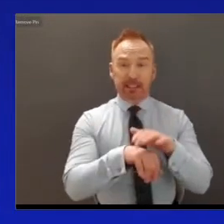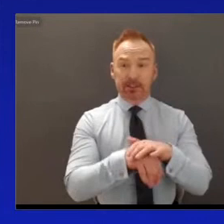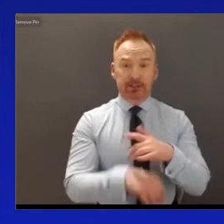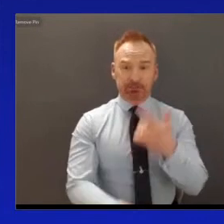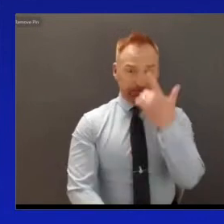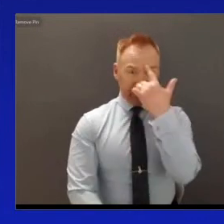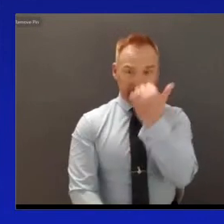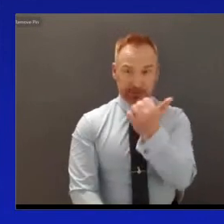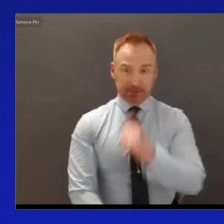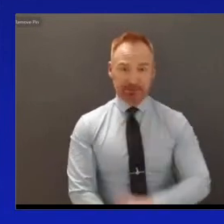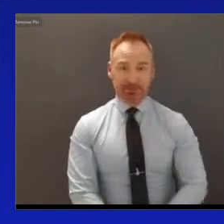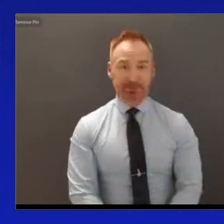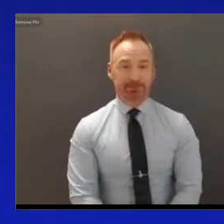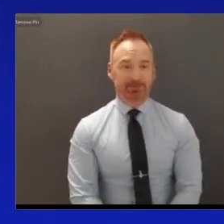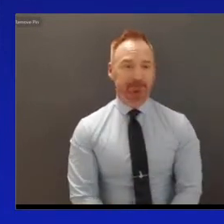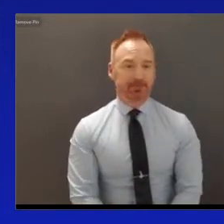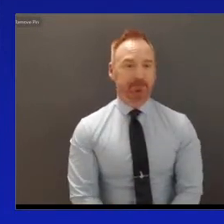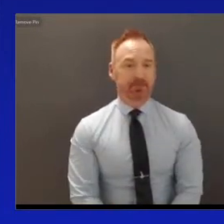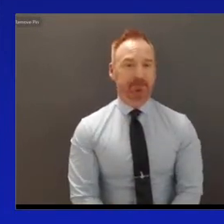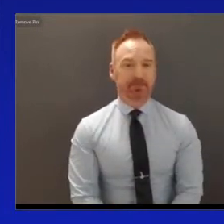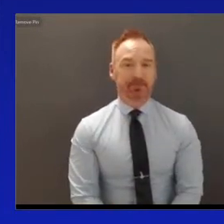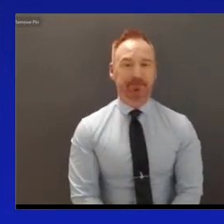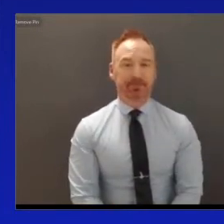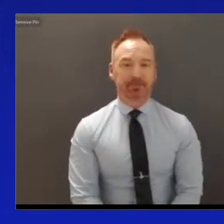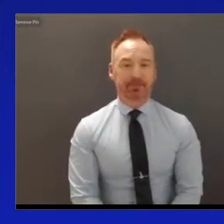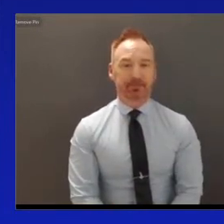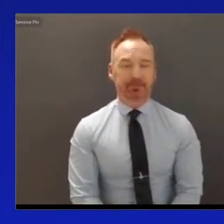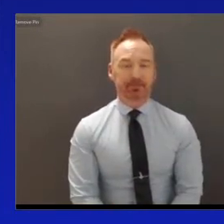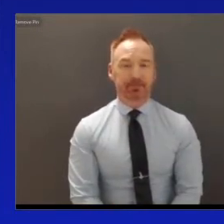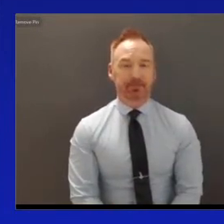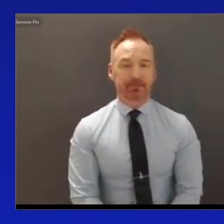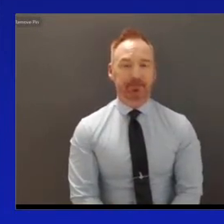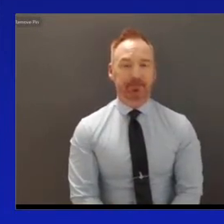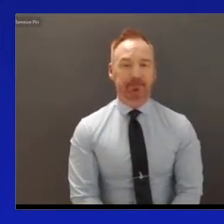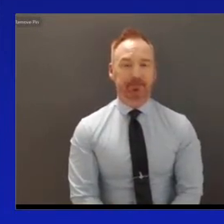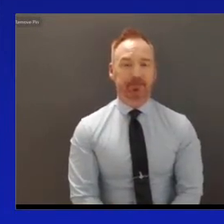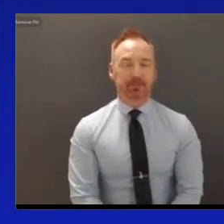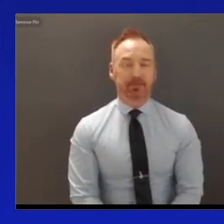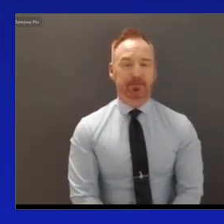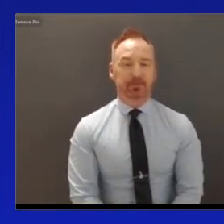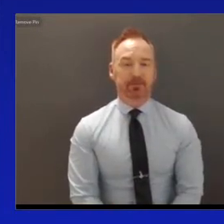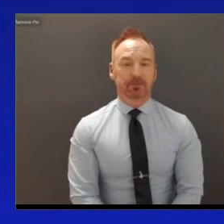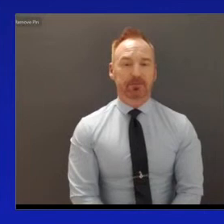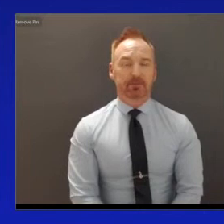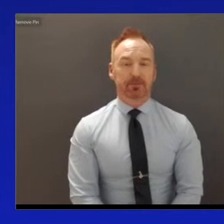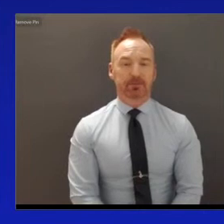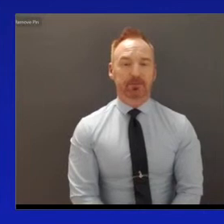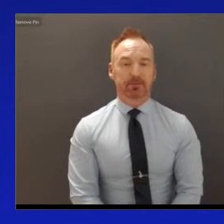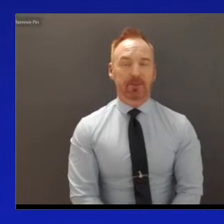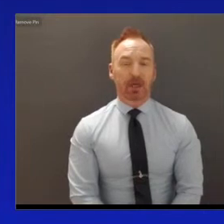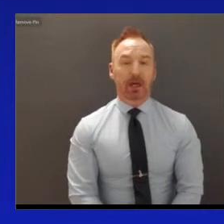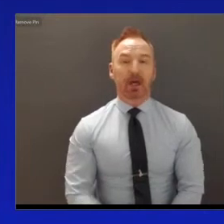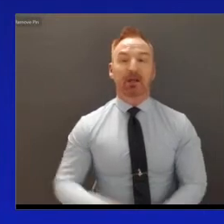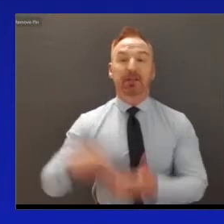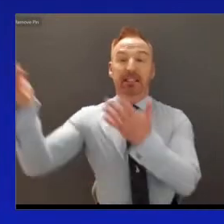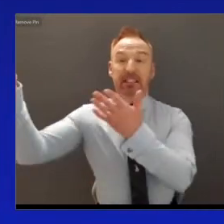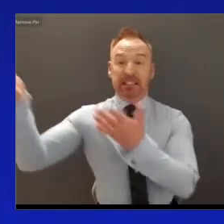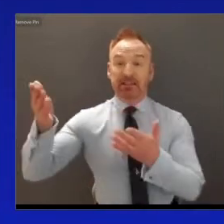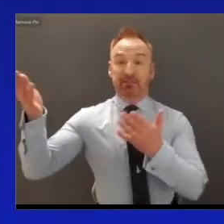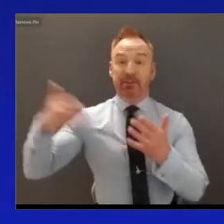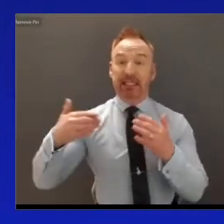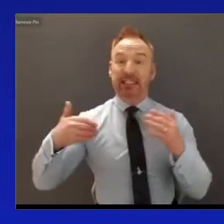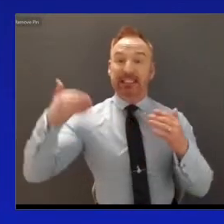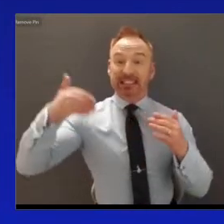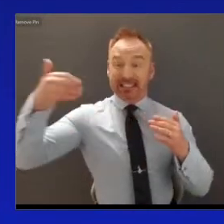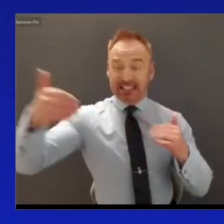a stop in Pfizer vaccine, and perhaps in the next couple of deliveries as well, maybe diminished, the first task that we had to do was go